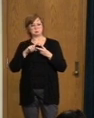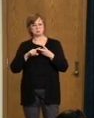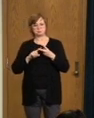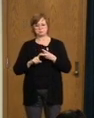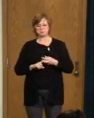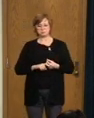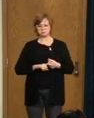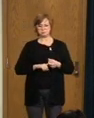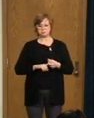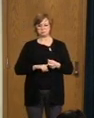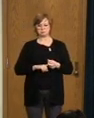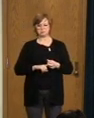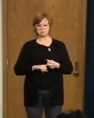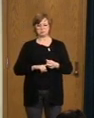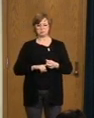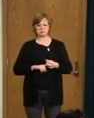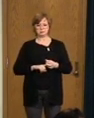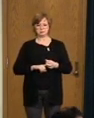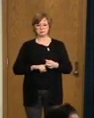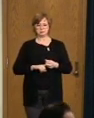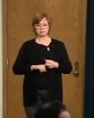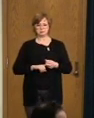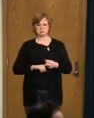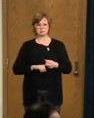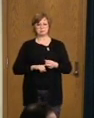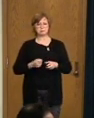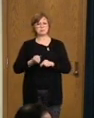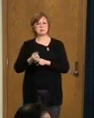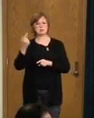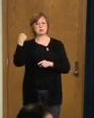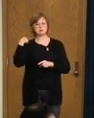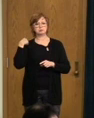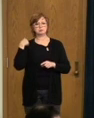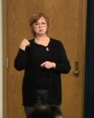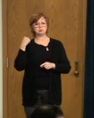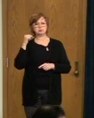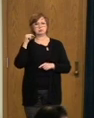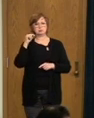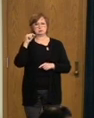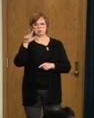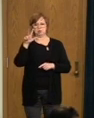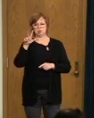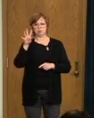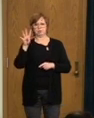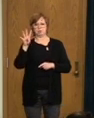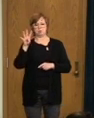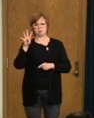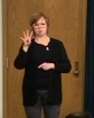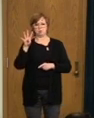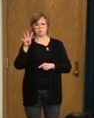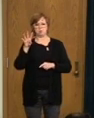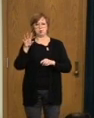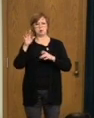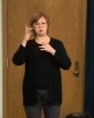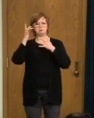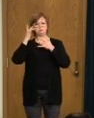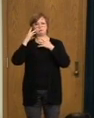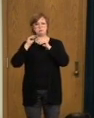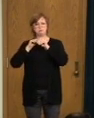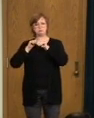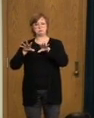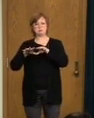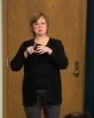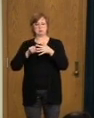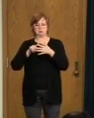long-term care outbreaks with influenza last year. We resulted in total over 5 months, September, October, November,